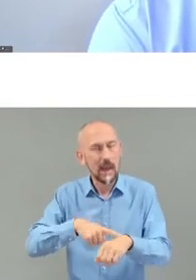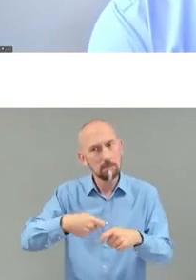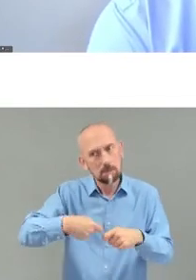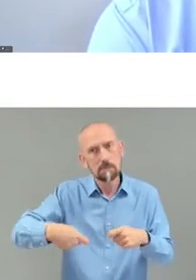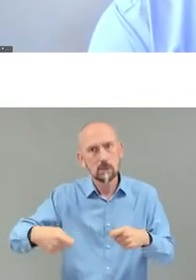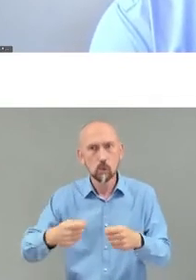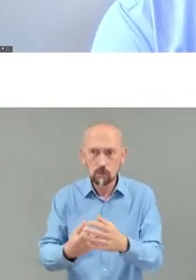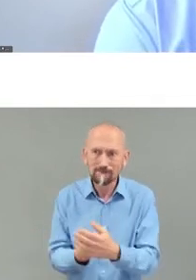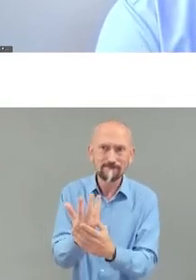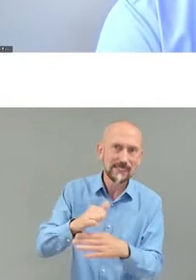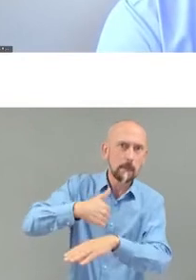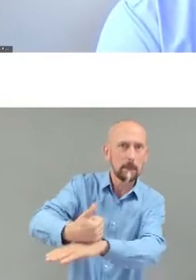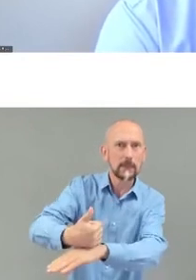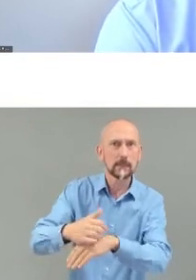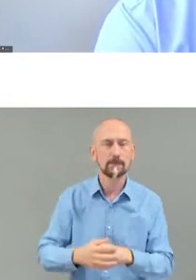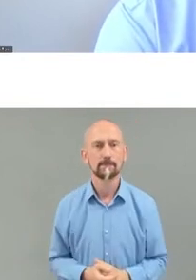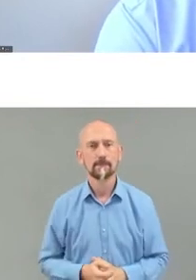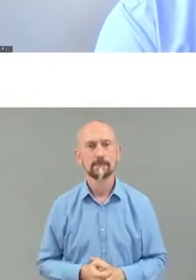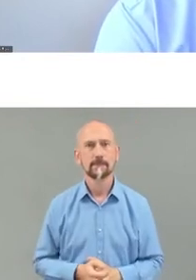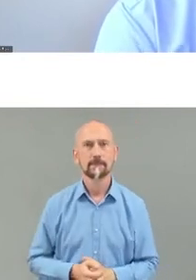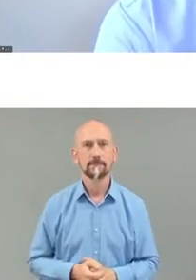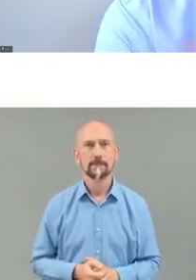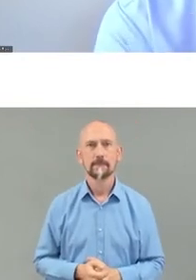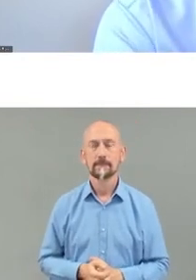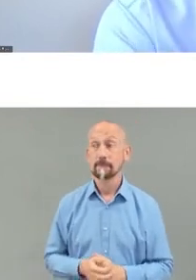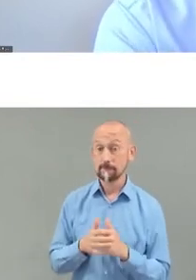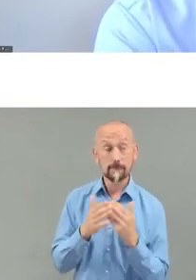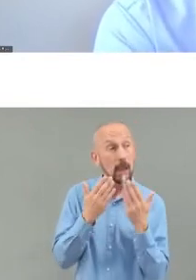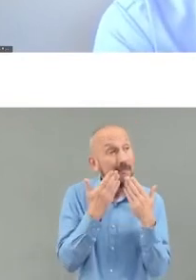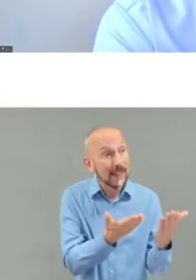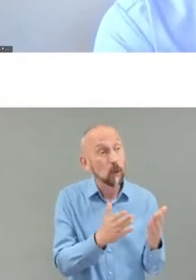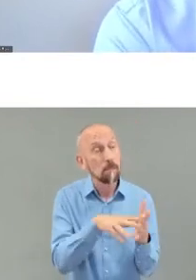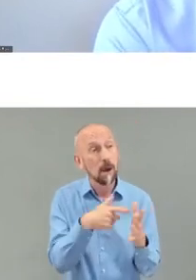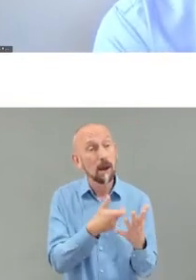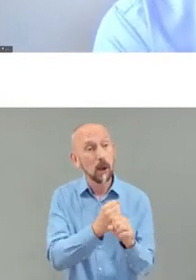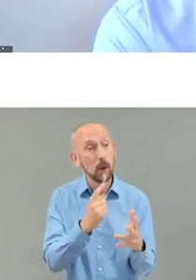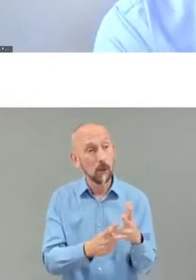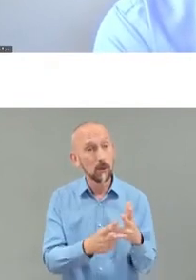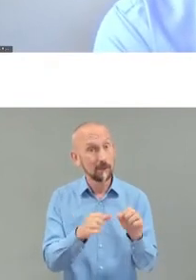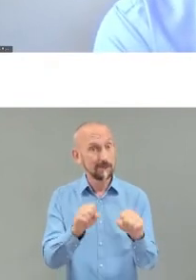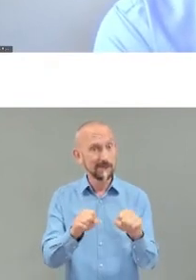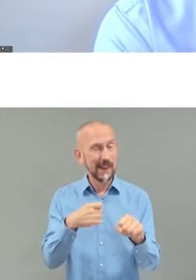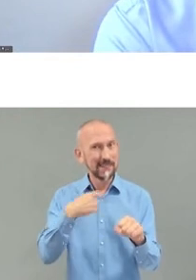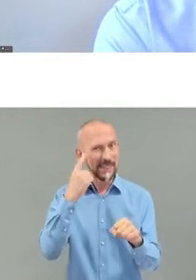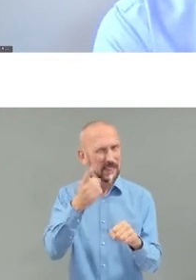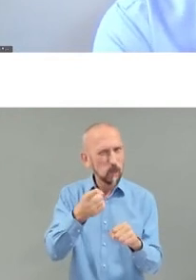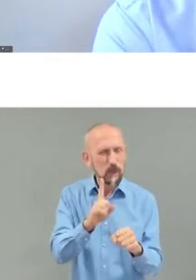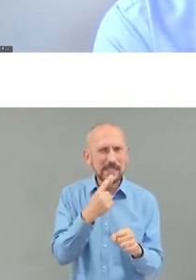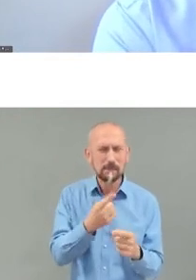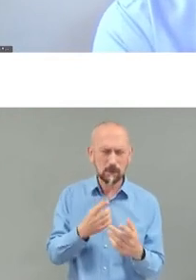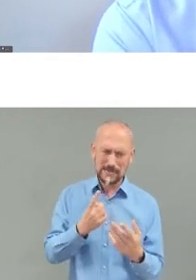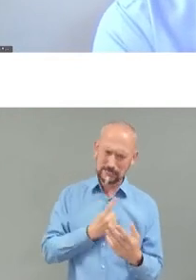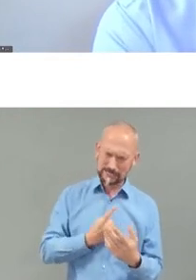Thank you, Margot. I think definitely I would underline the thing about being yourself in any application you make. I think it's definitely true. You know,